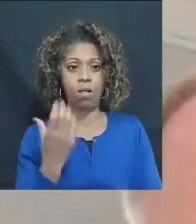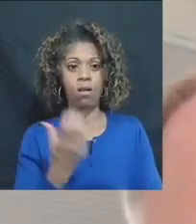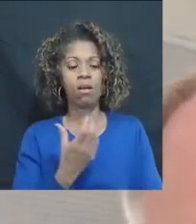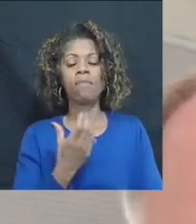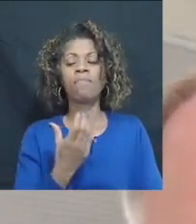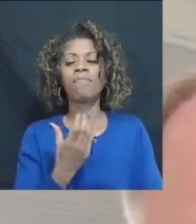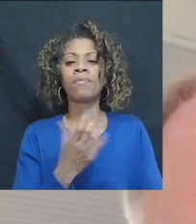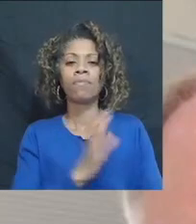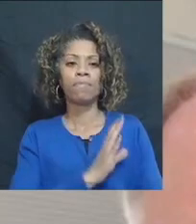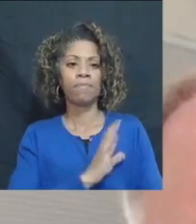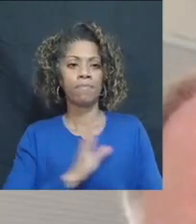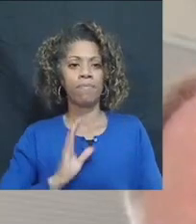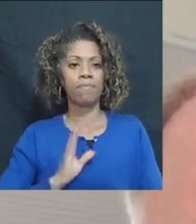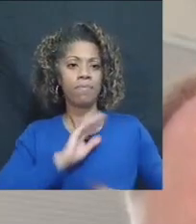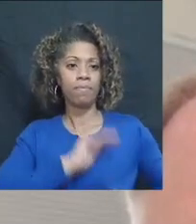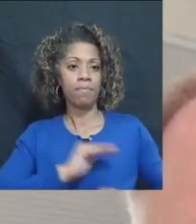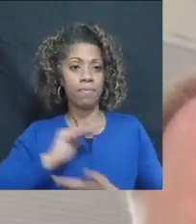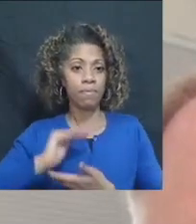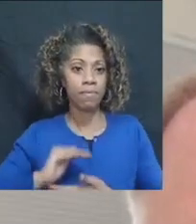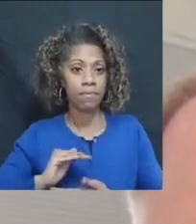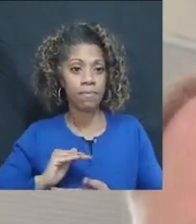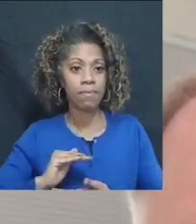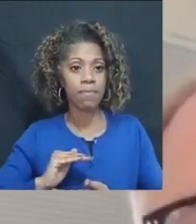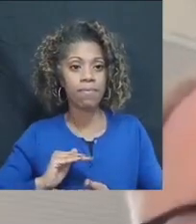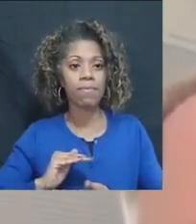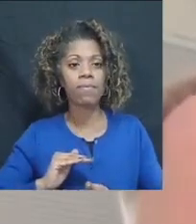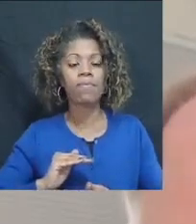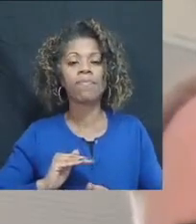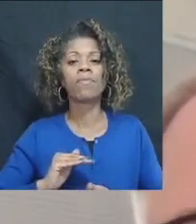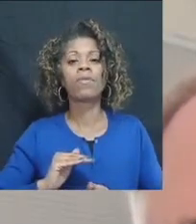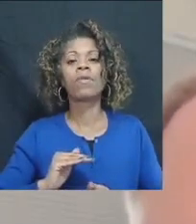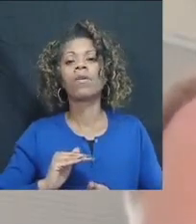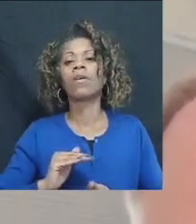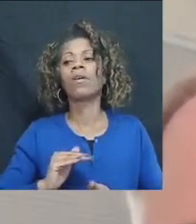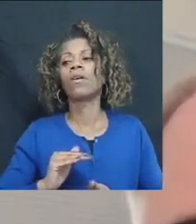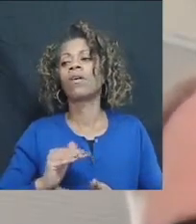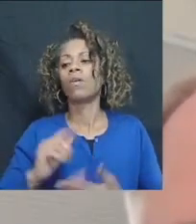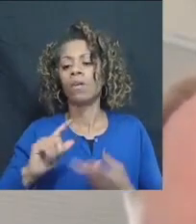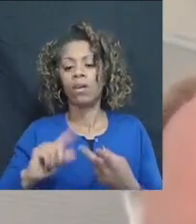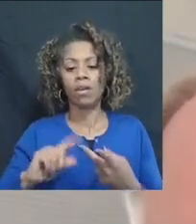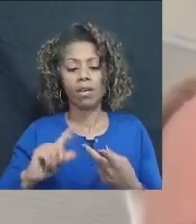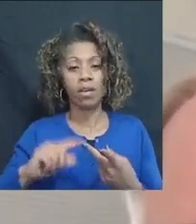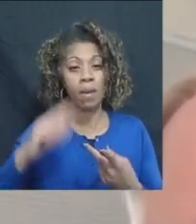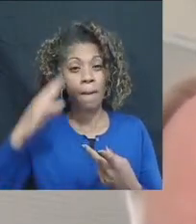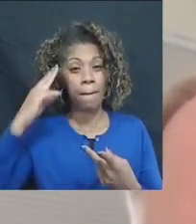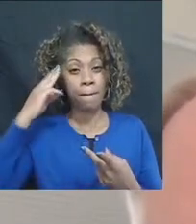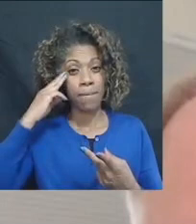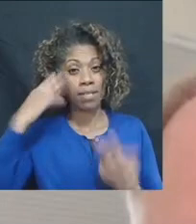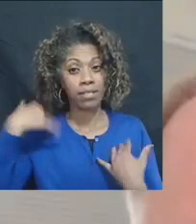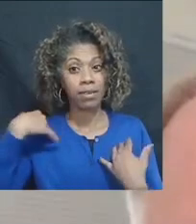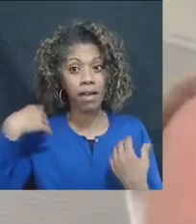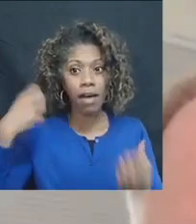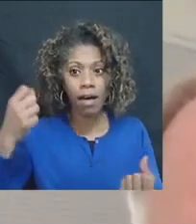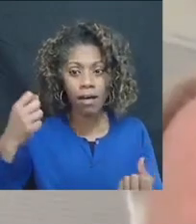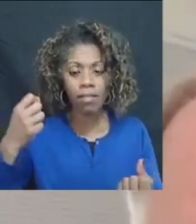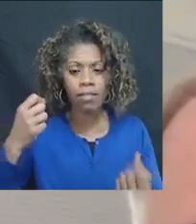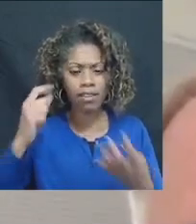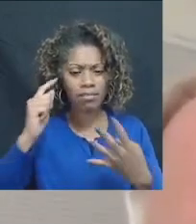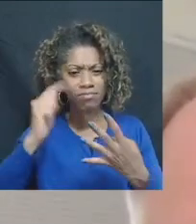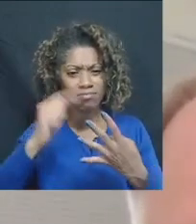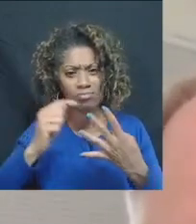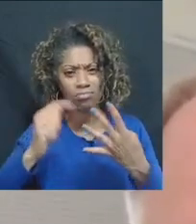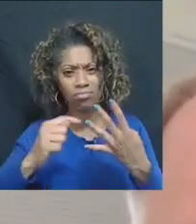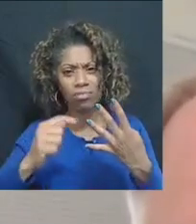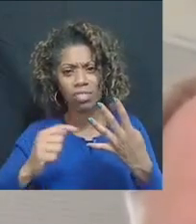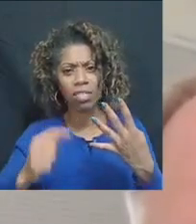able to rally resources to be able to bring in a mental health provider. And I was like, wow, this goes way beyond